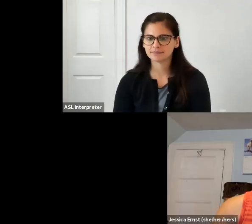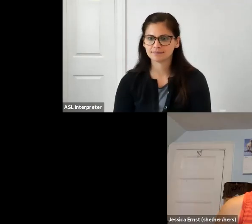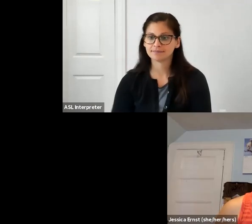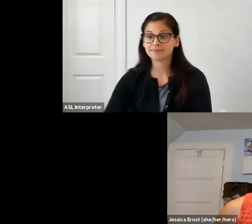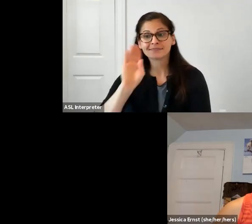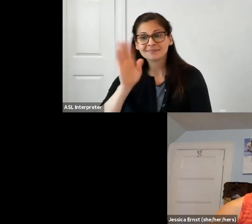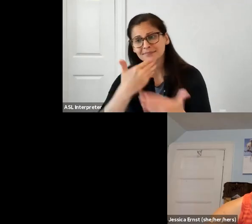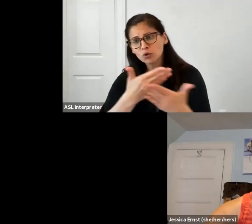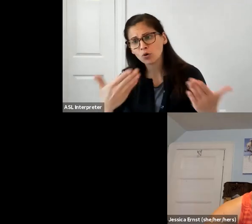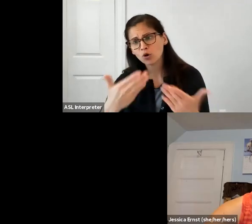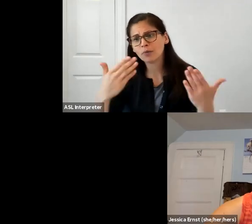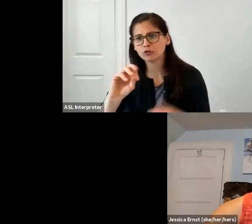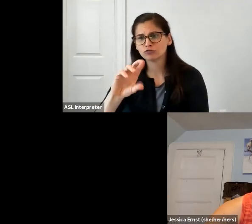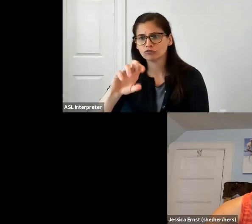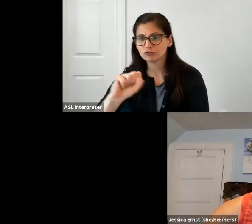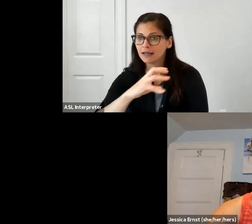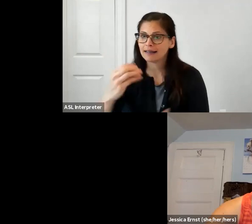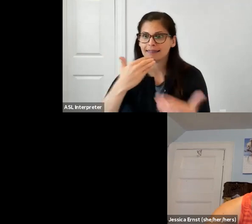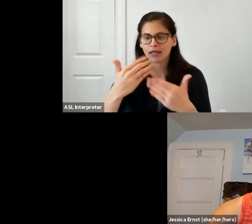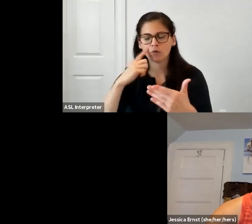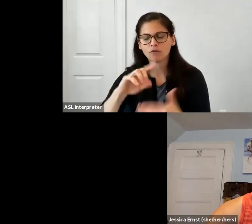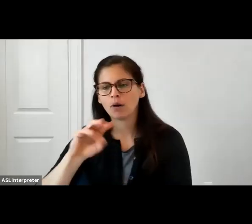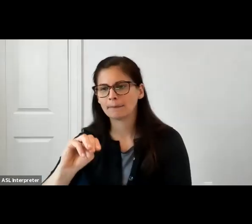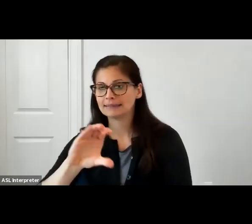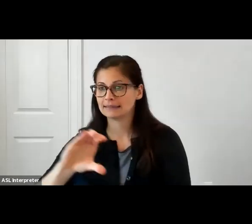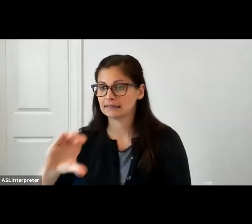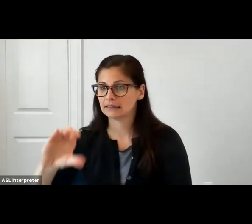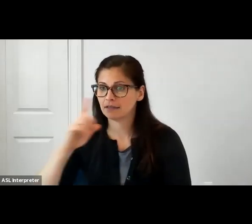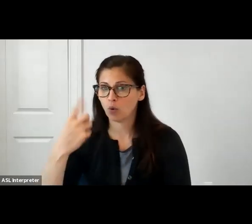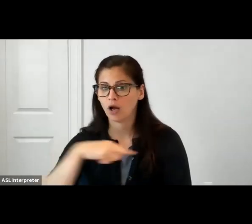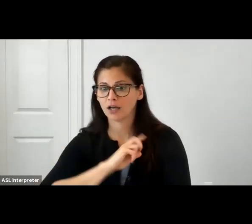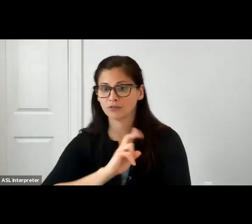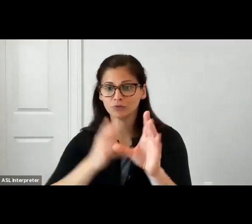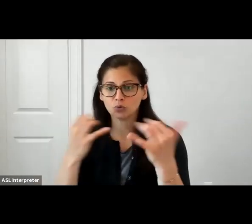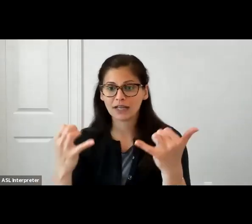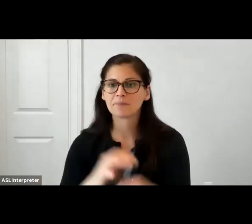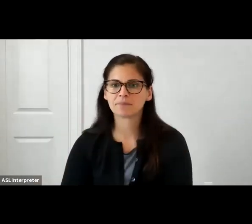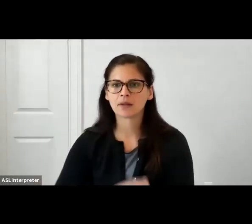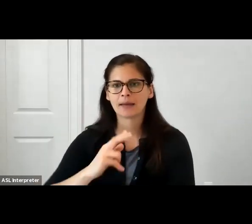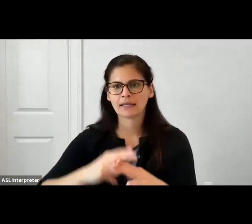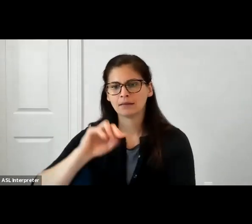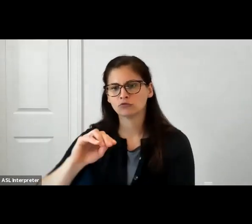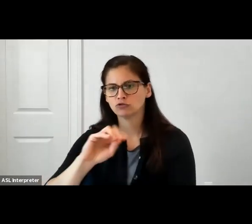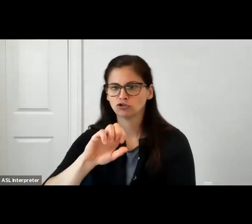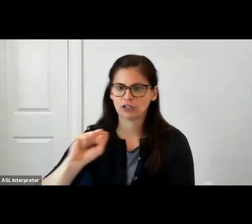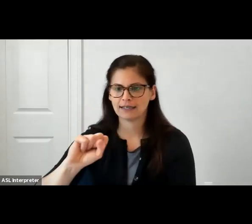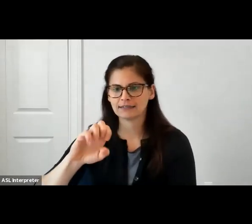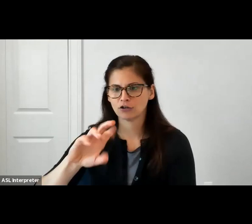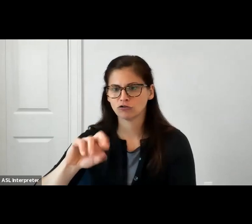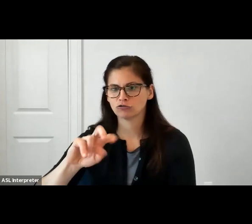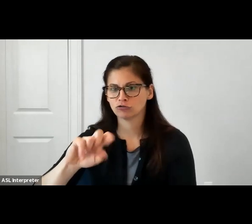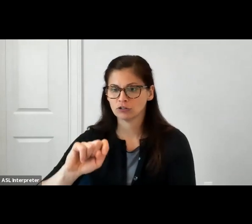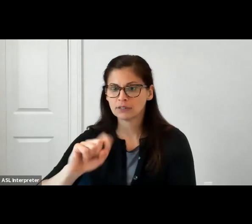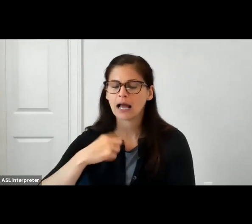Thank you so much, Charles. And thank you to the Mass Cultural Council for having us today. My name is Jess Ernst, and I'm the director of